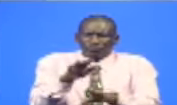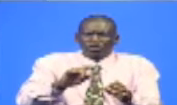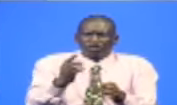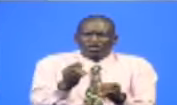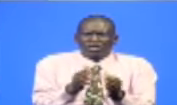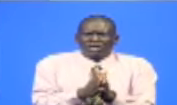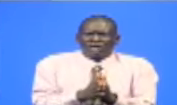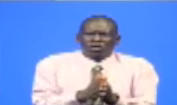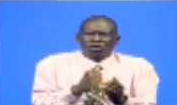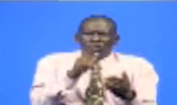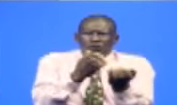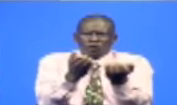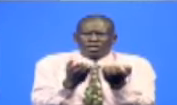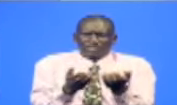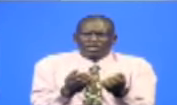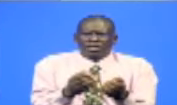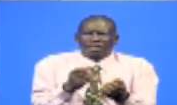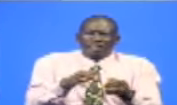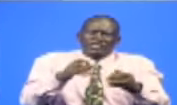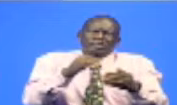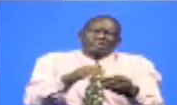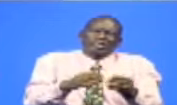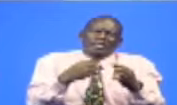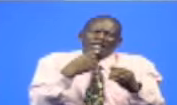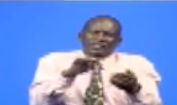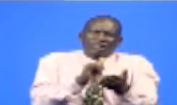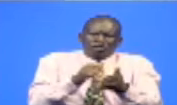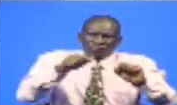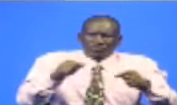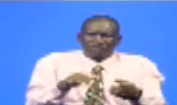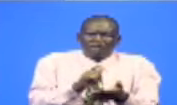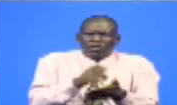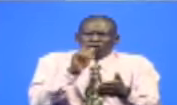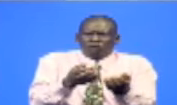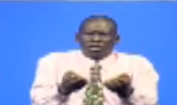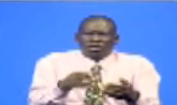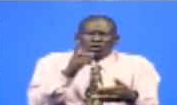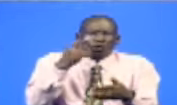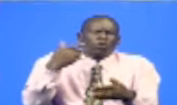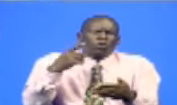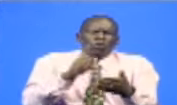when we meet, it's a matter of we've agreed. That is what is ideal. What we don't want is